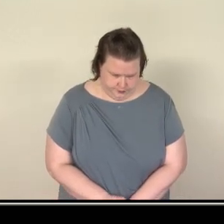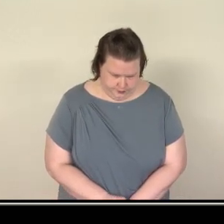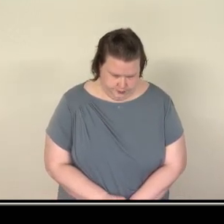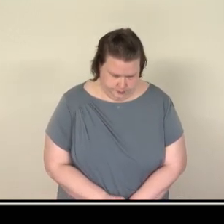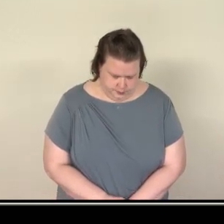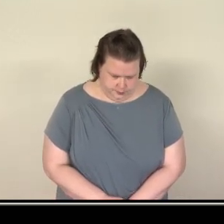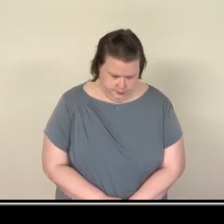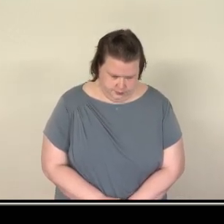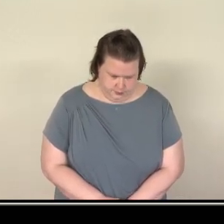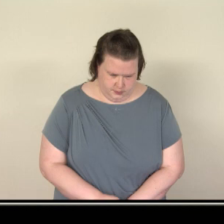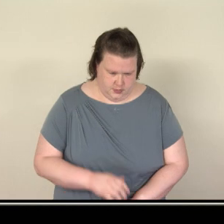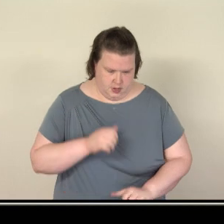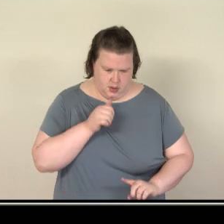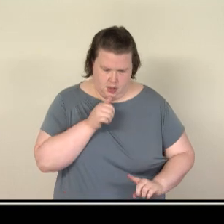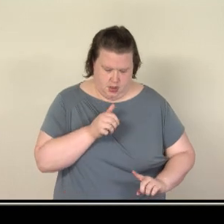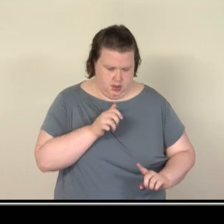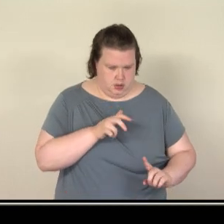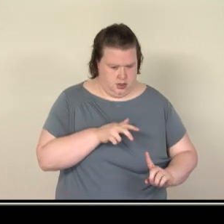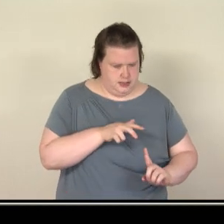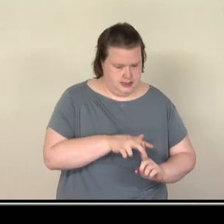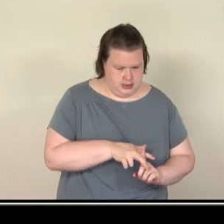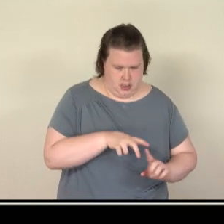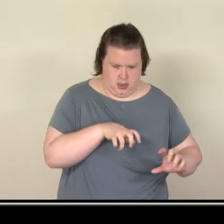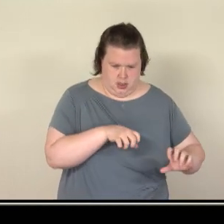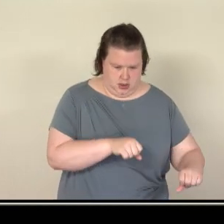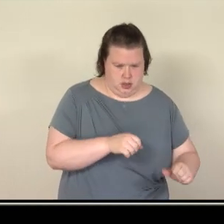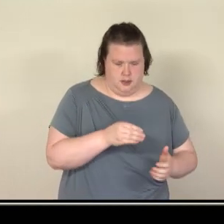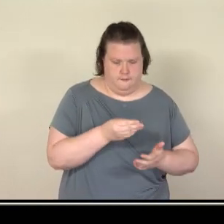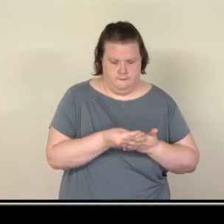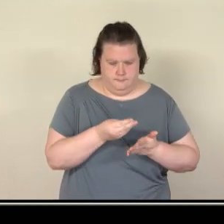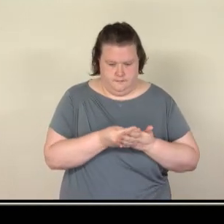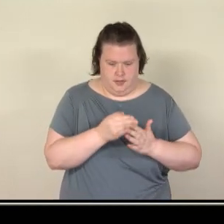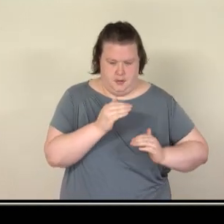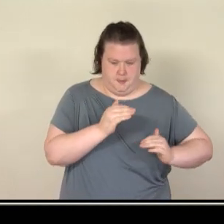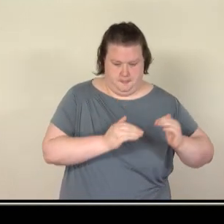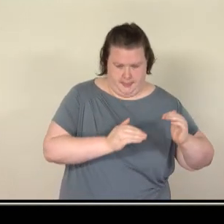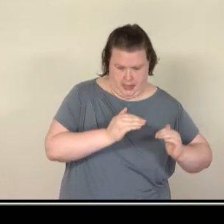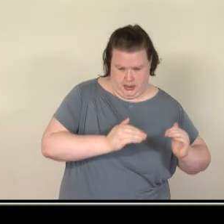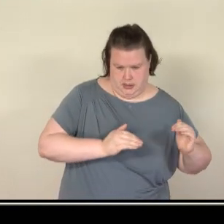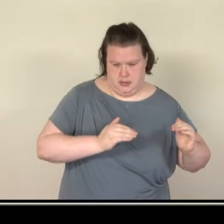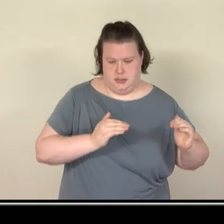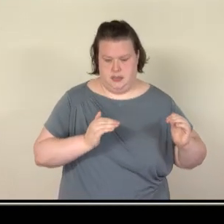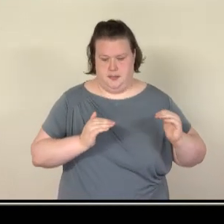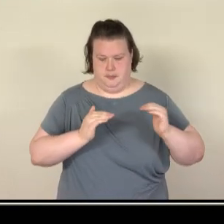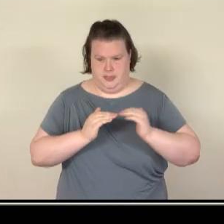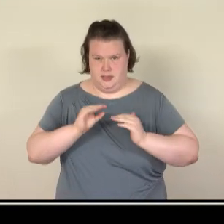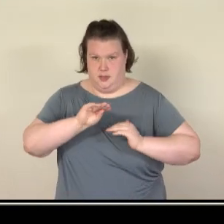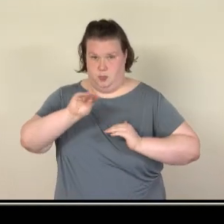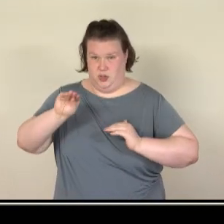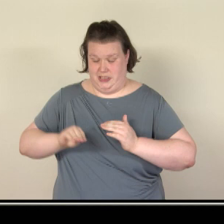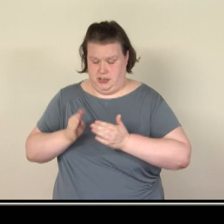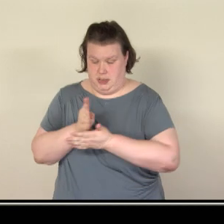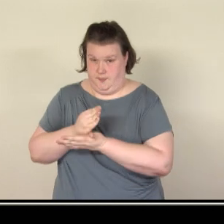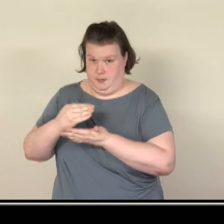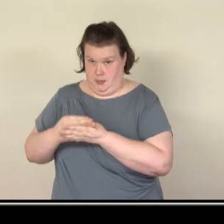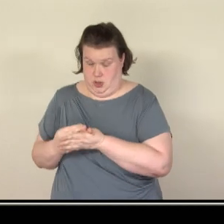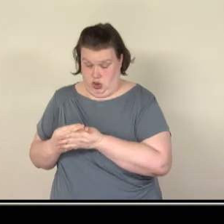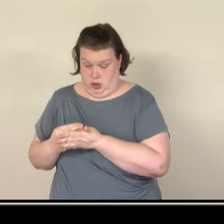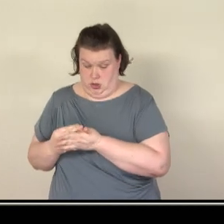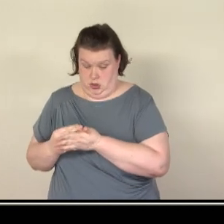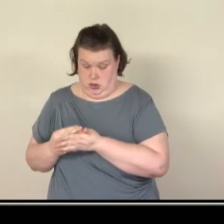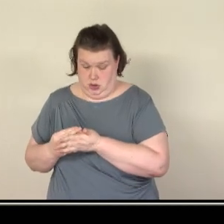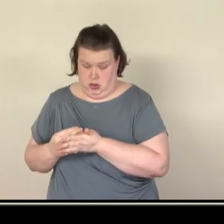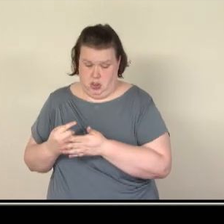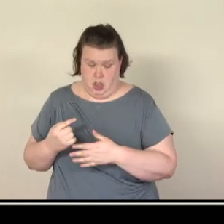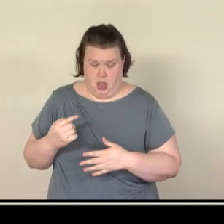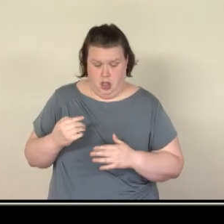to be drawing this down, we're still in really good position. I always have to go